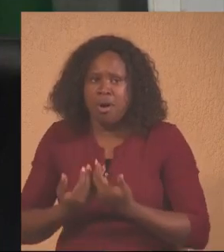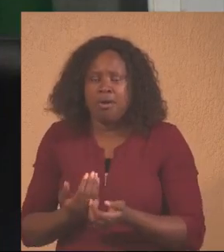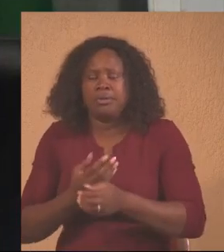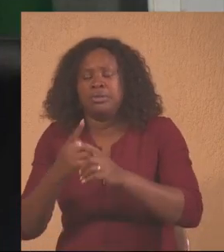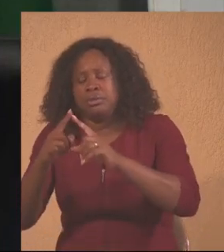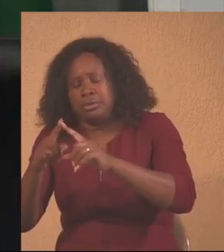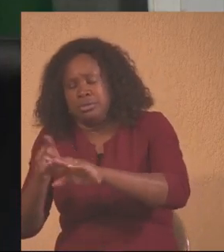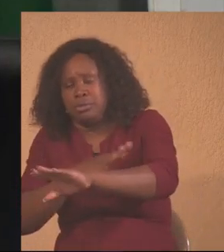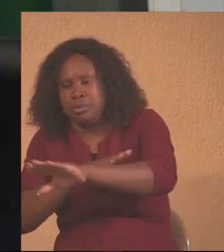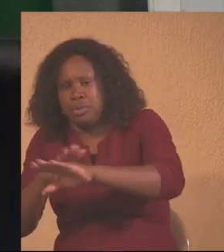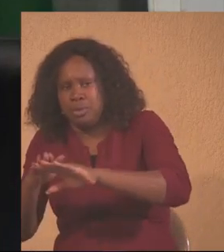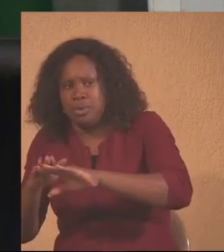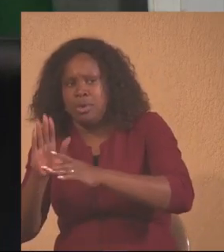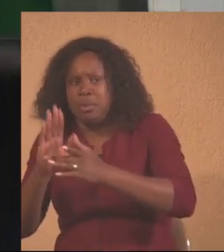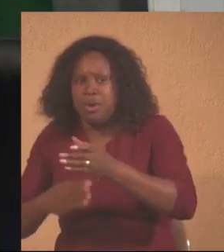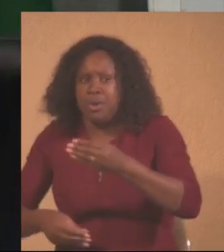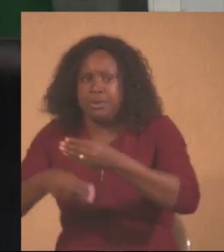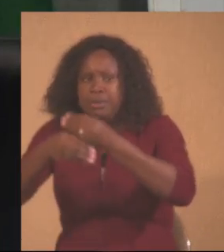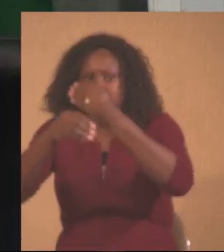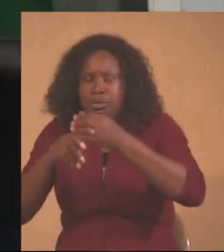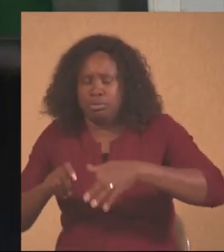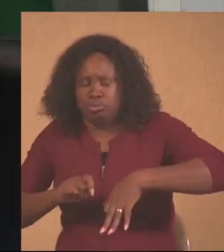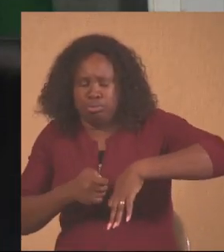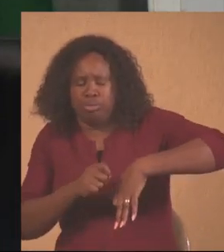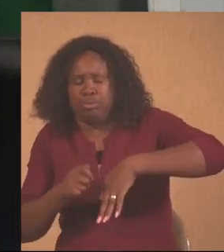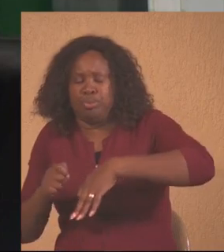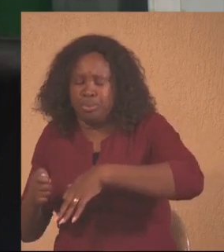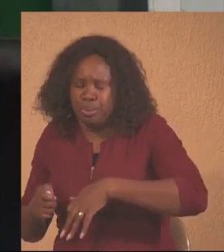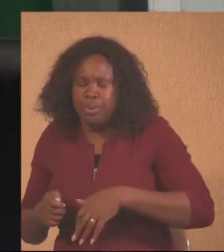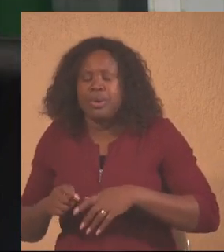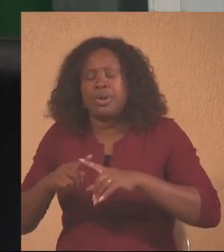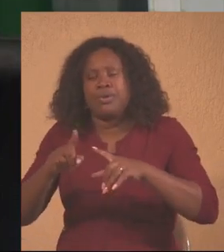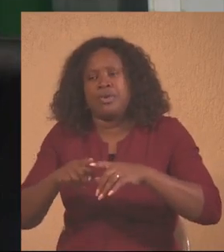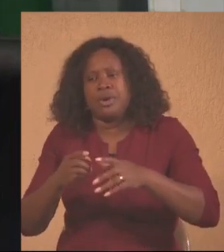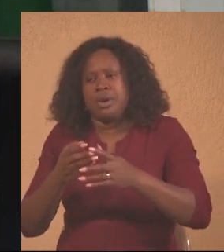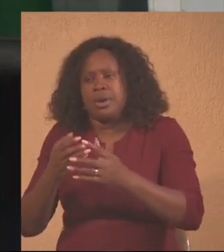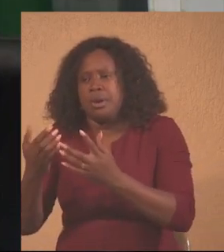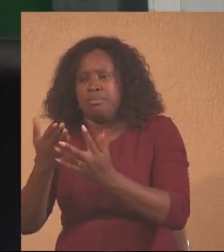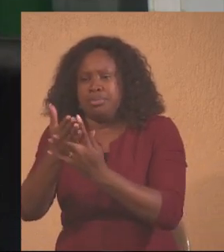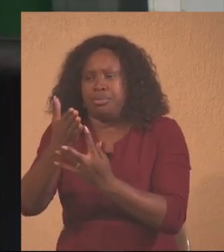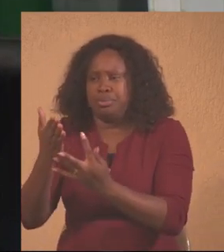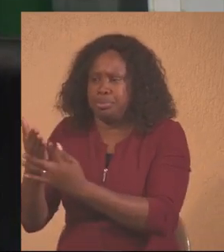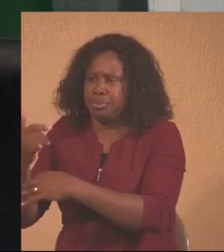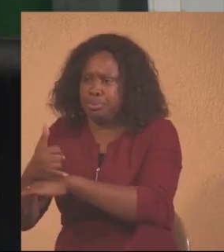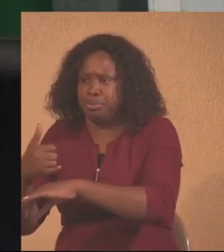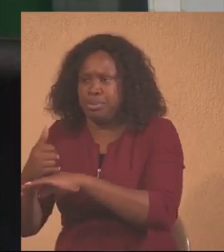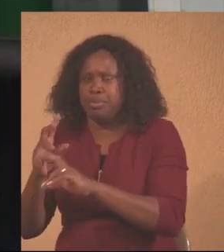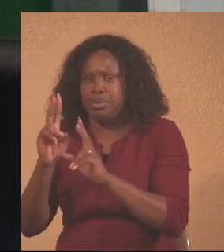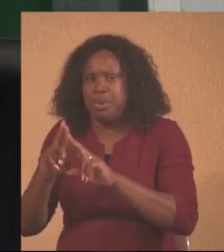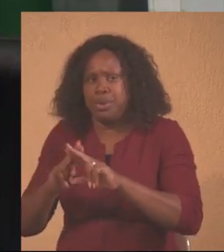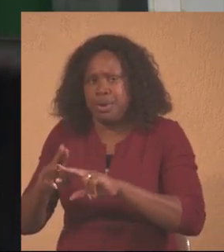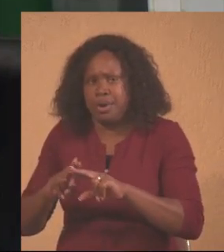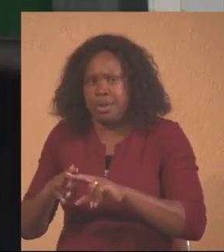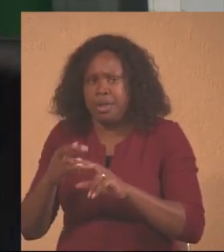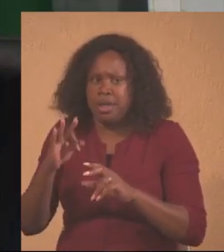modalities will go around extending the lockdown and the different entry points that people will be utilizing